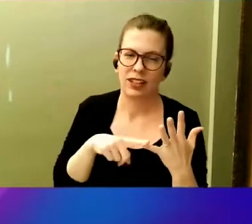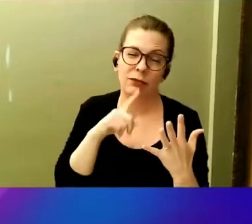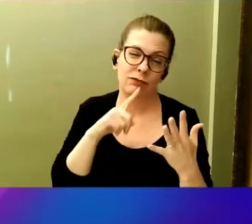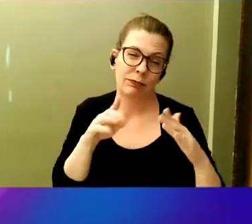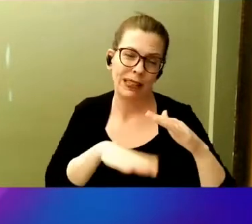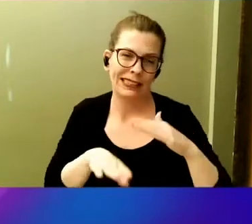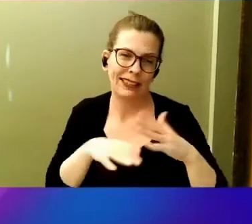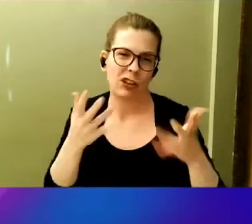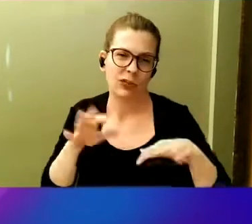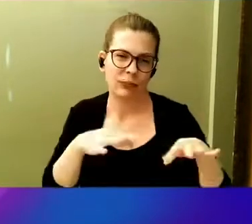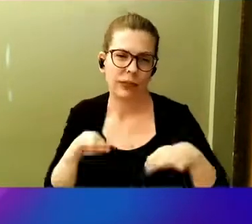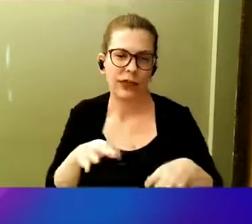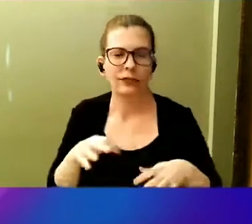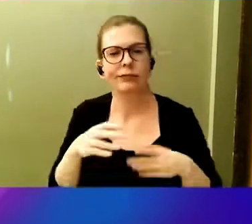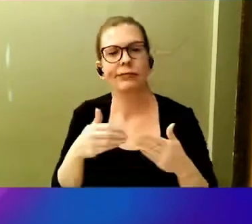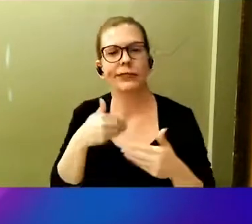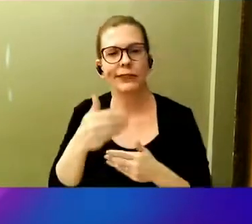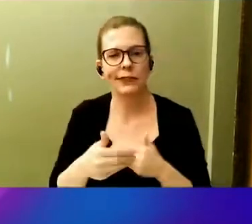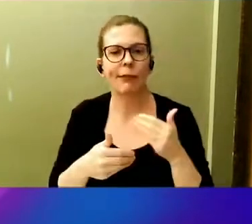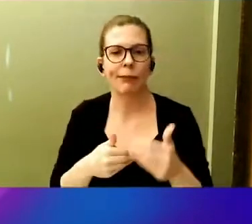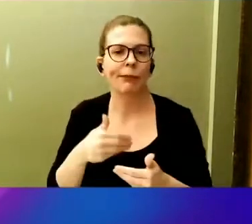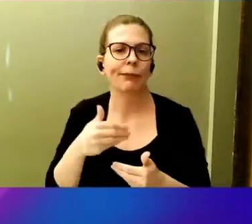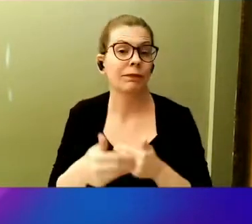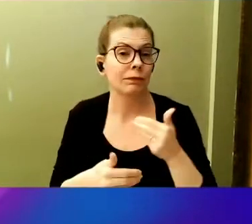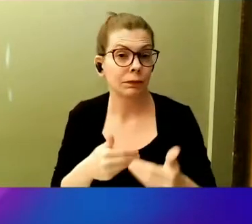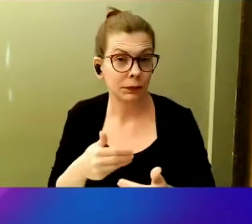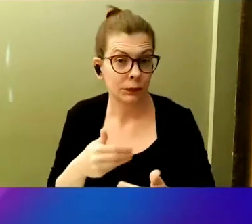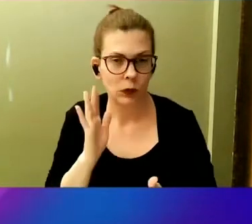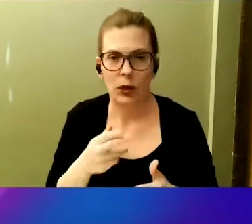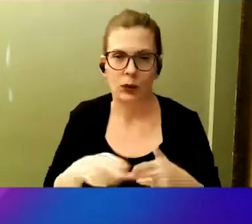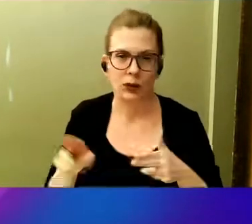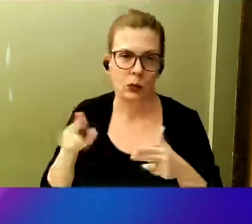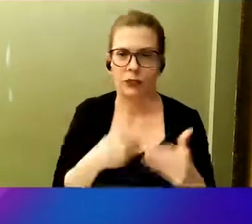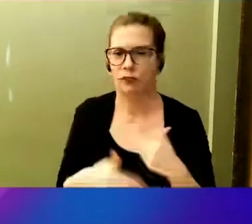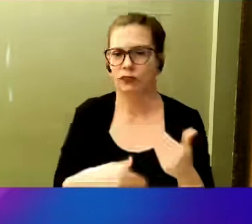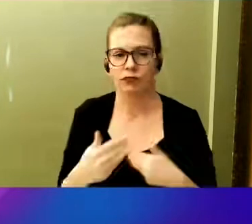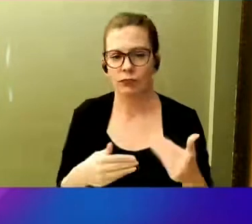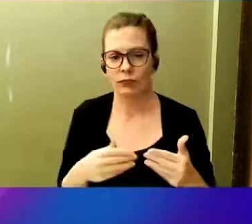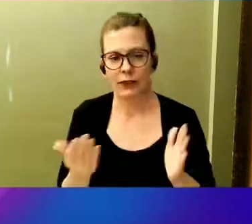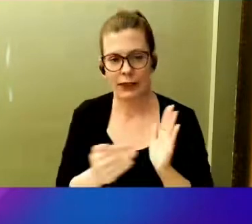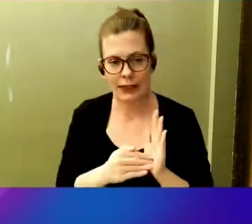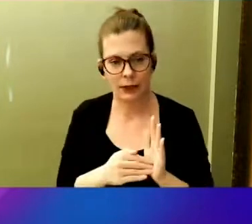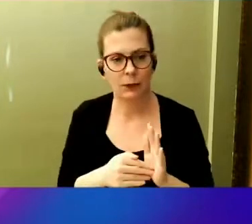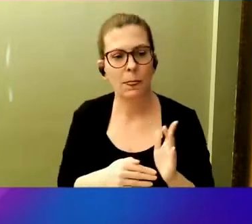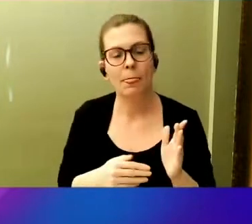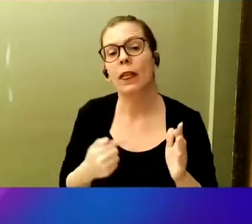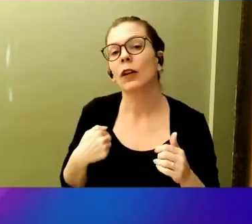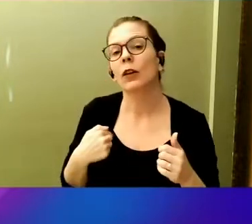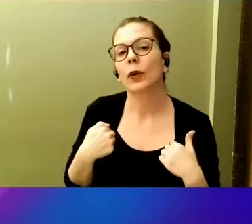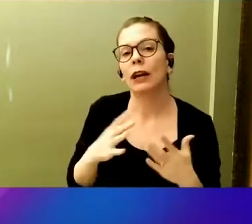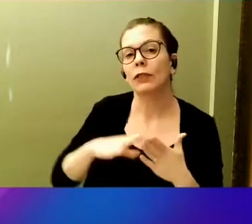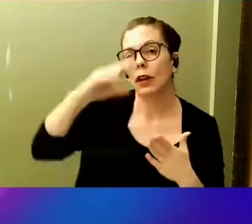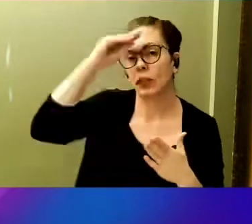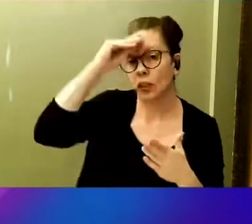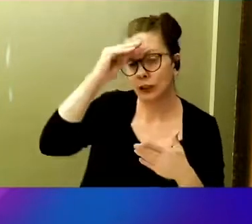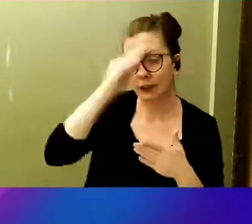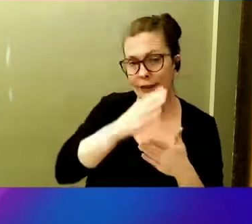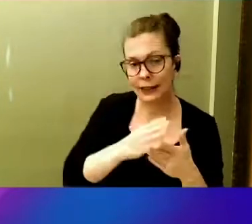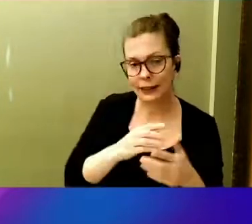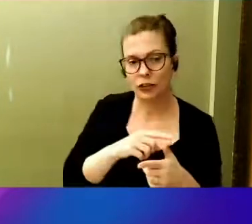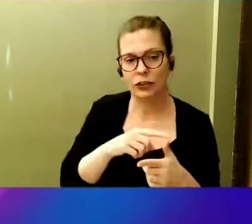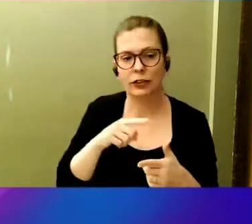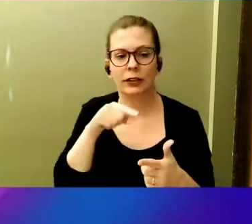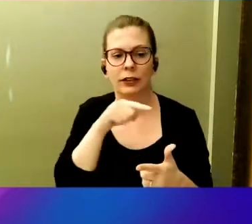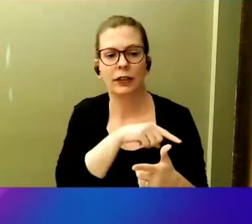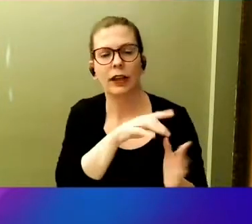the steps. Right. So I'm going to go quickly through that one more time. So we have the learn sections, tying their qualification